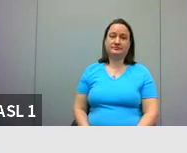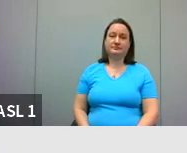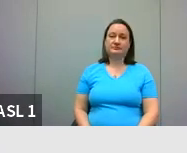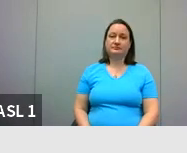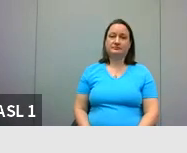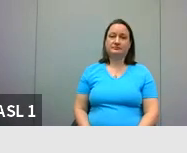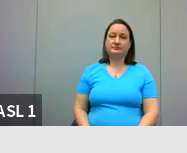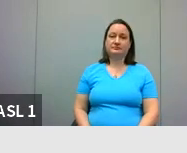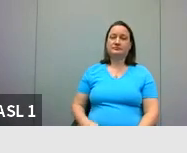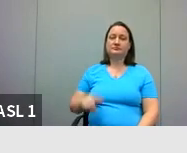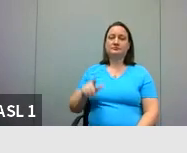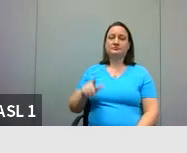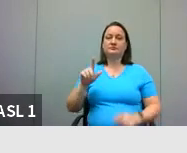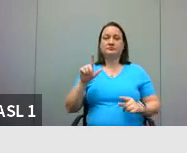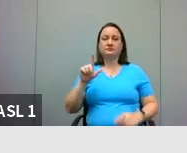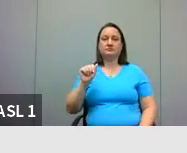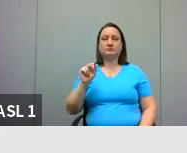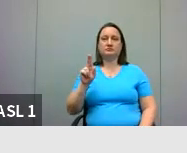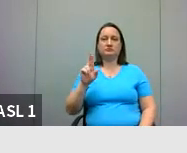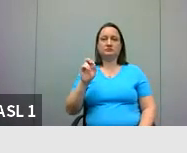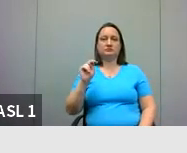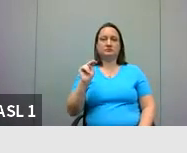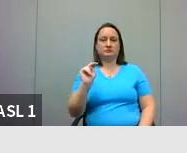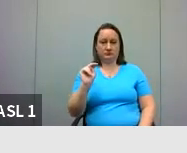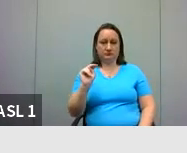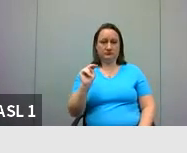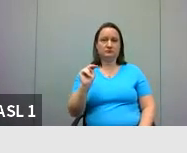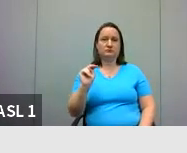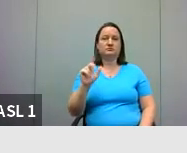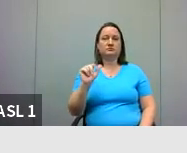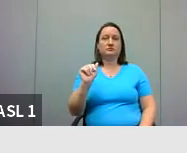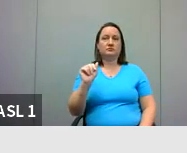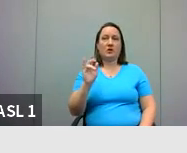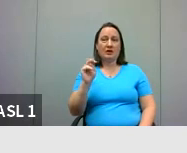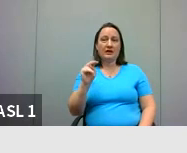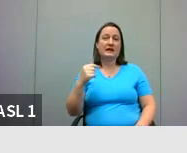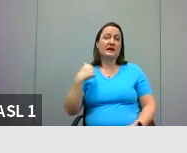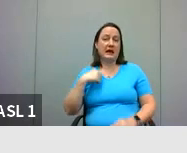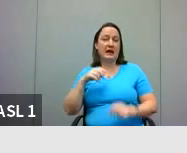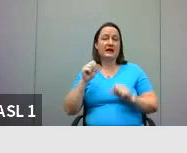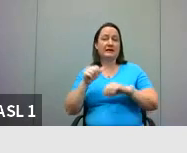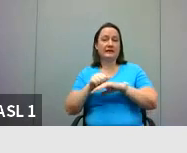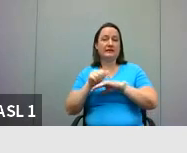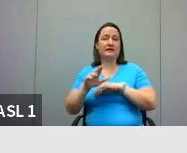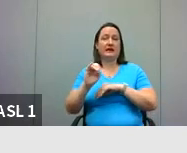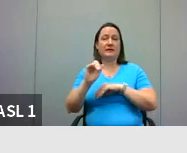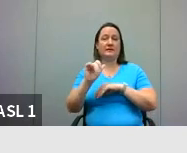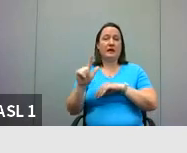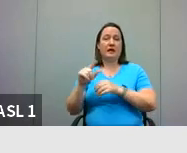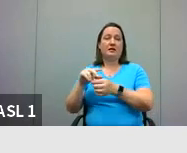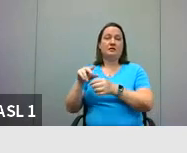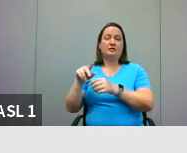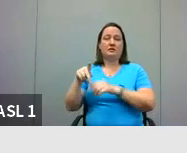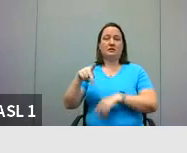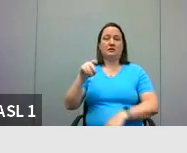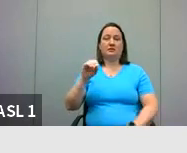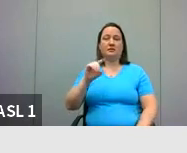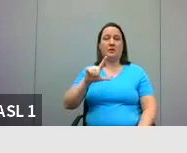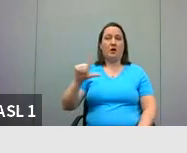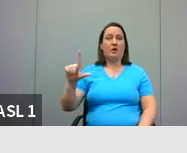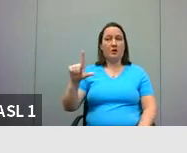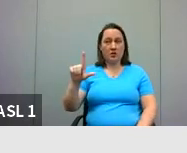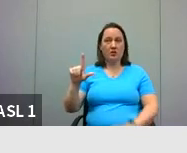I can also send out an email polling you if you prefer, and give